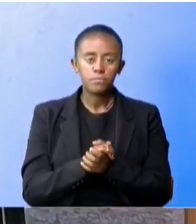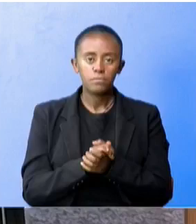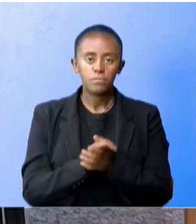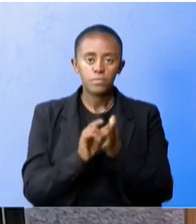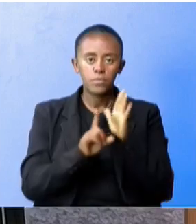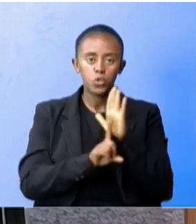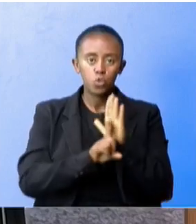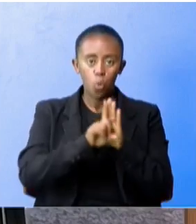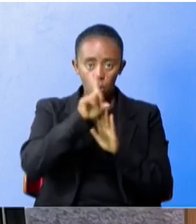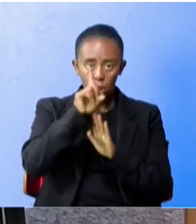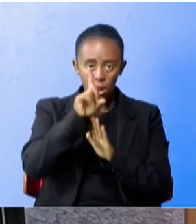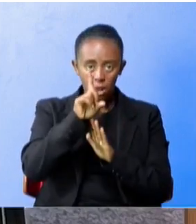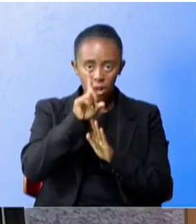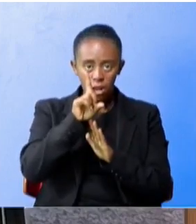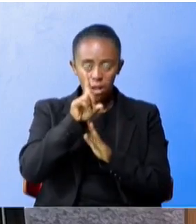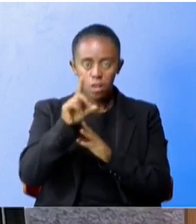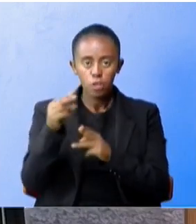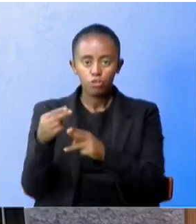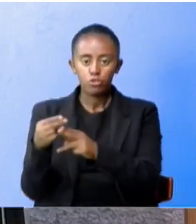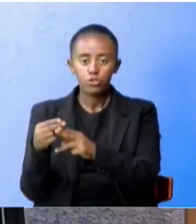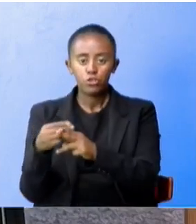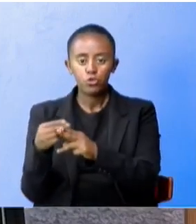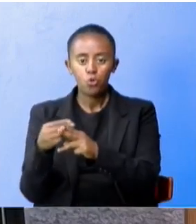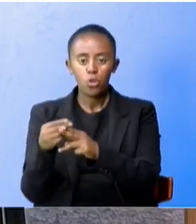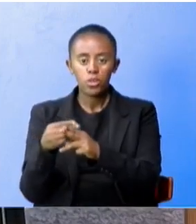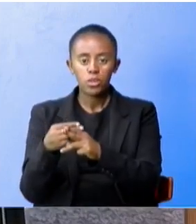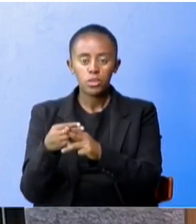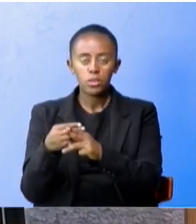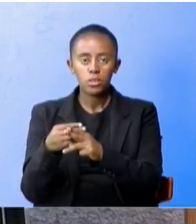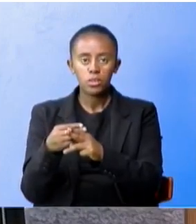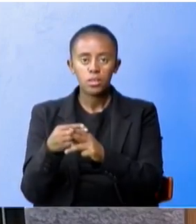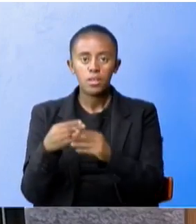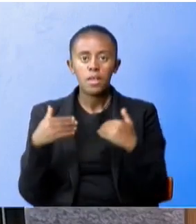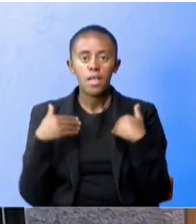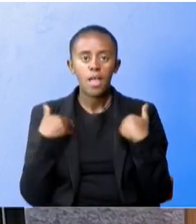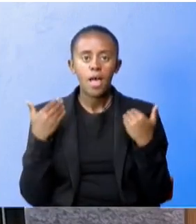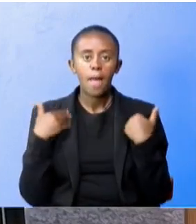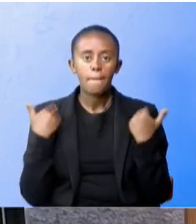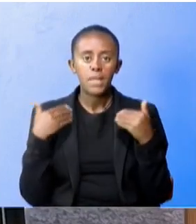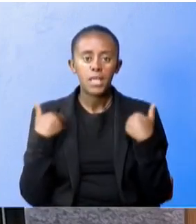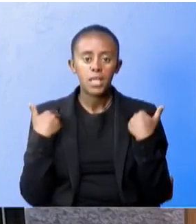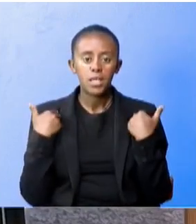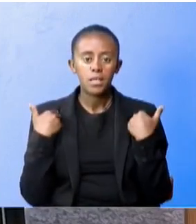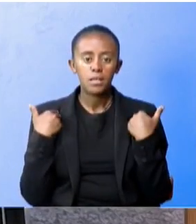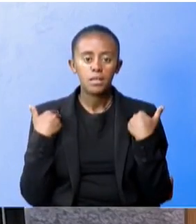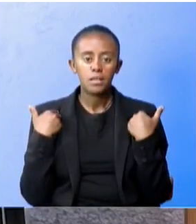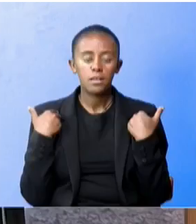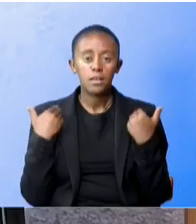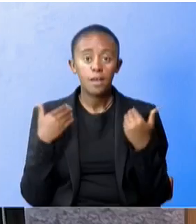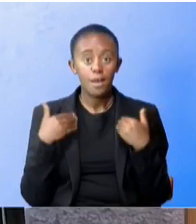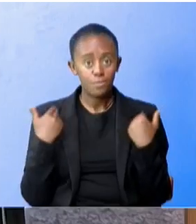tall, short, happy,